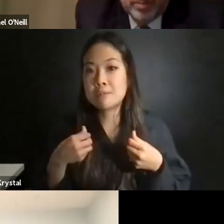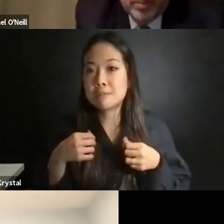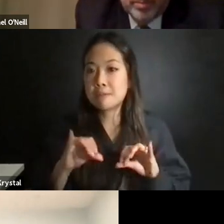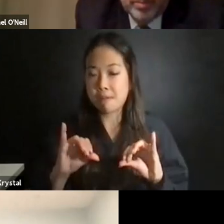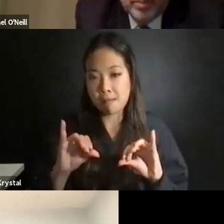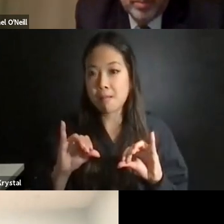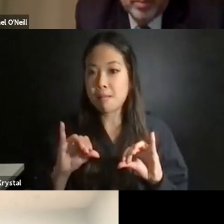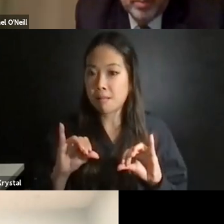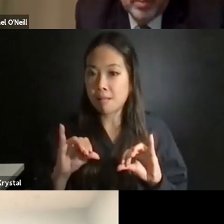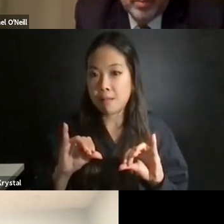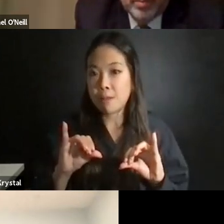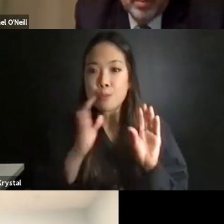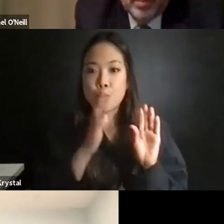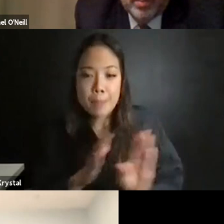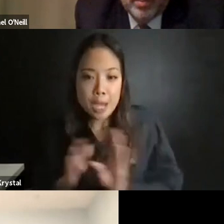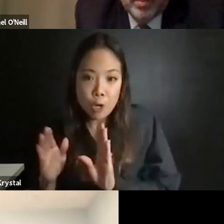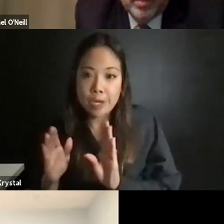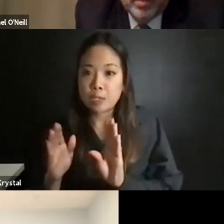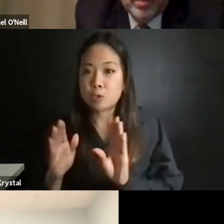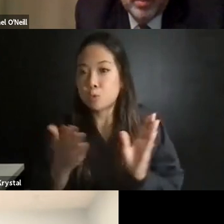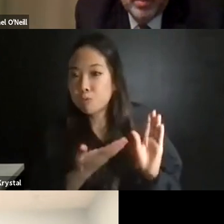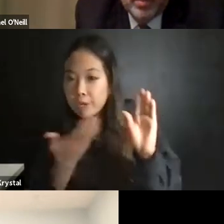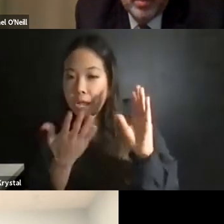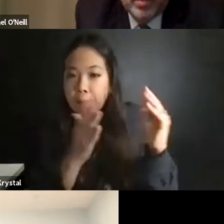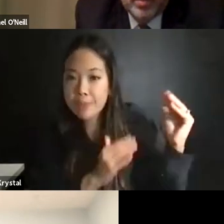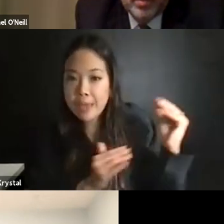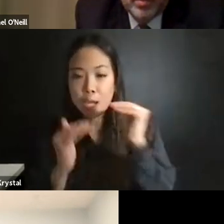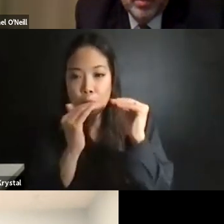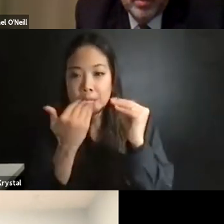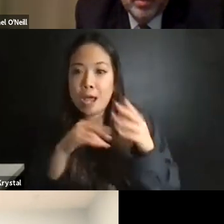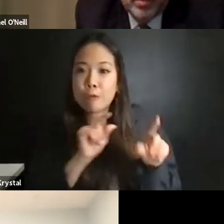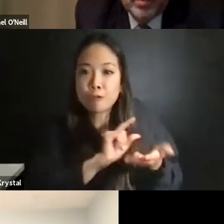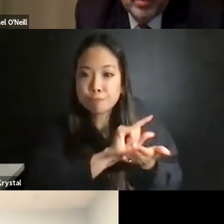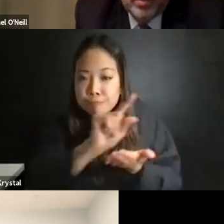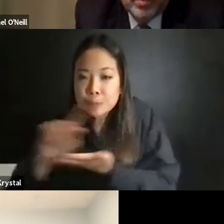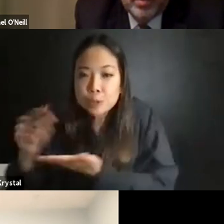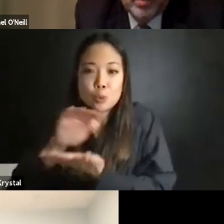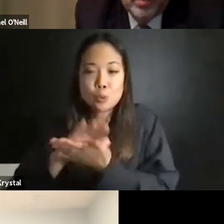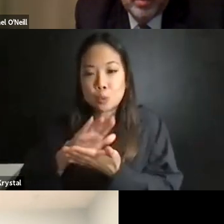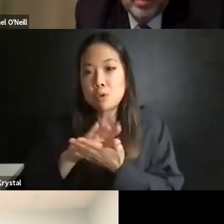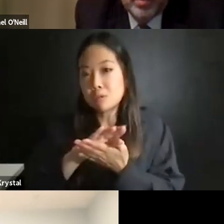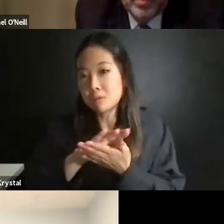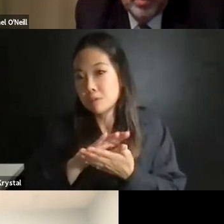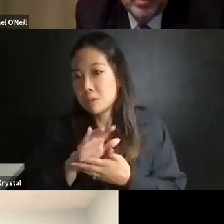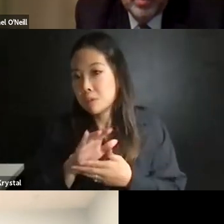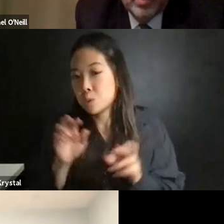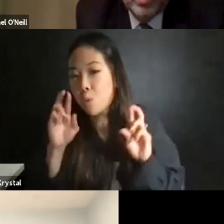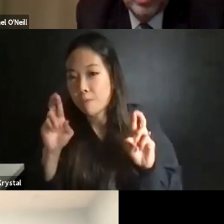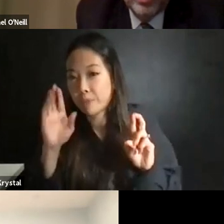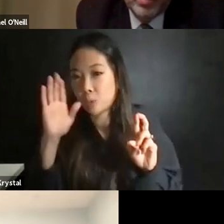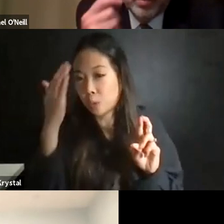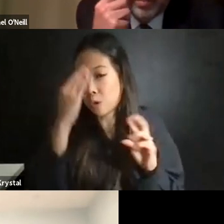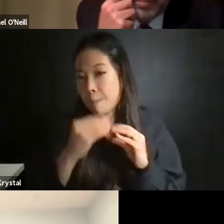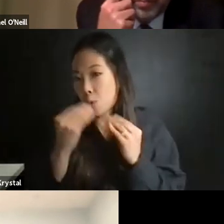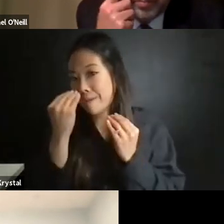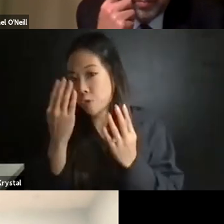more around the equity of the grants and how they're going out to schools and that sort of thing so we'll hopefully have a handle on that in the